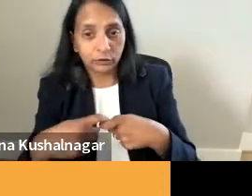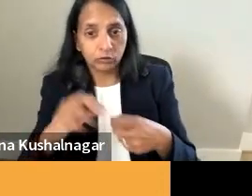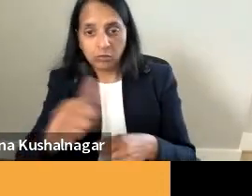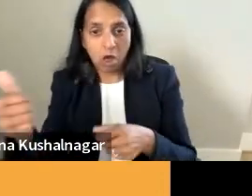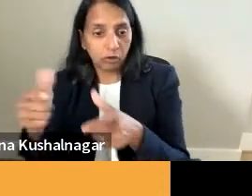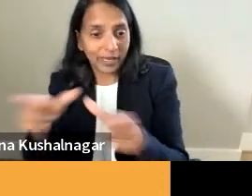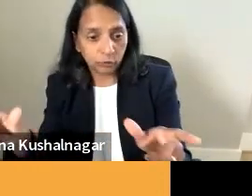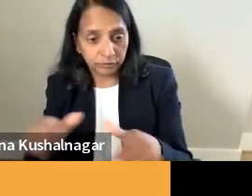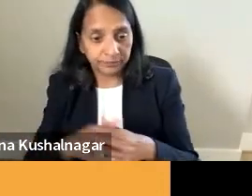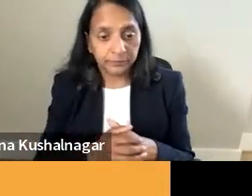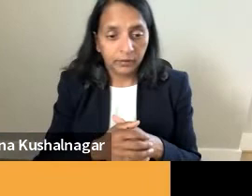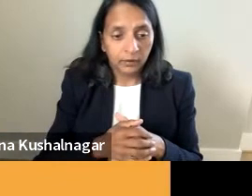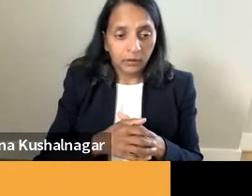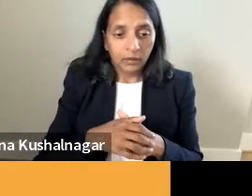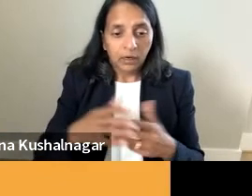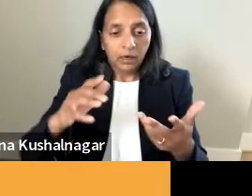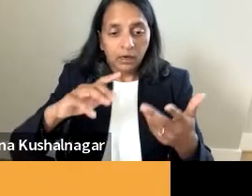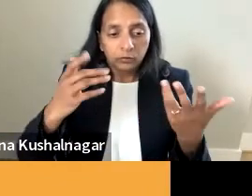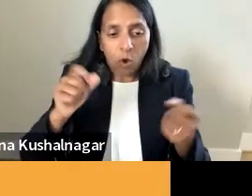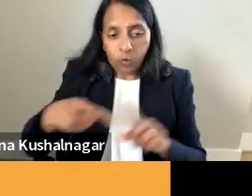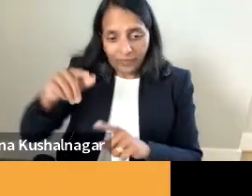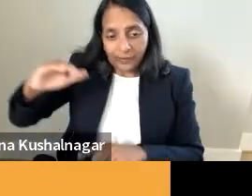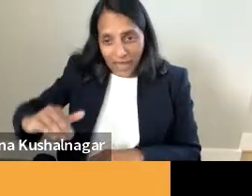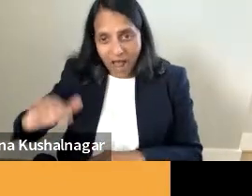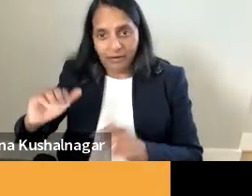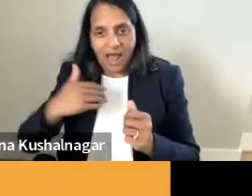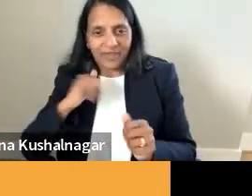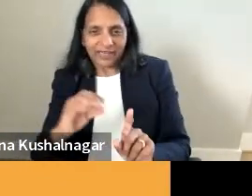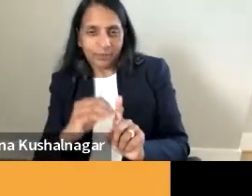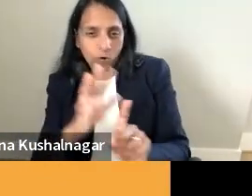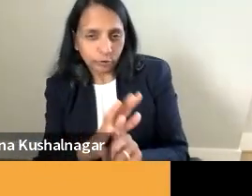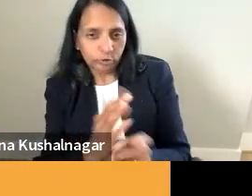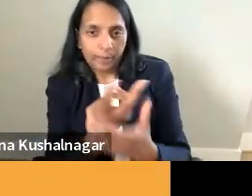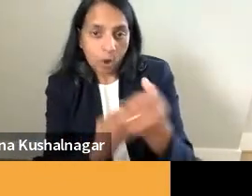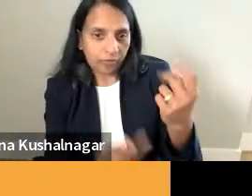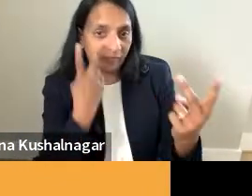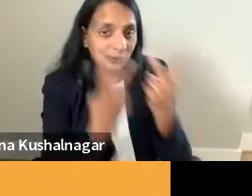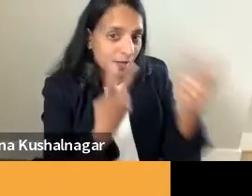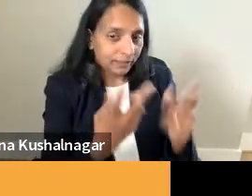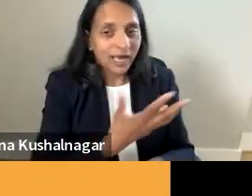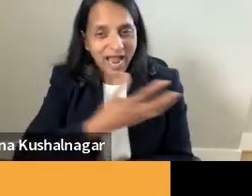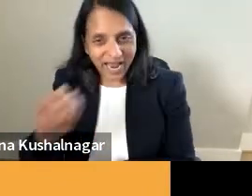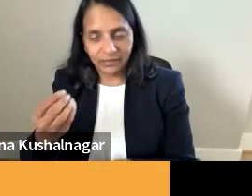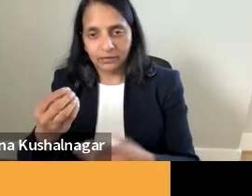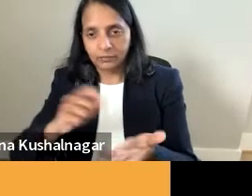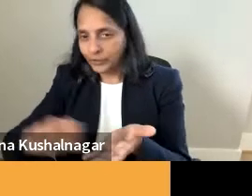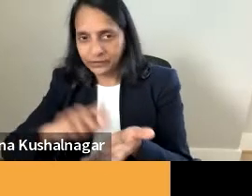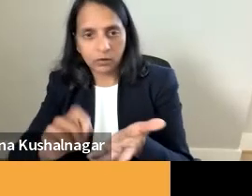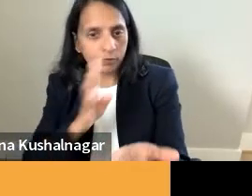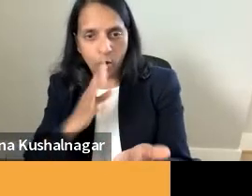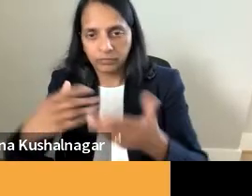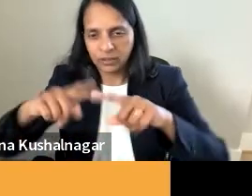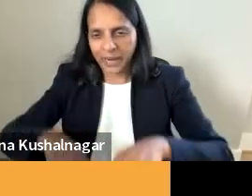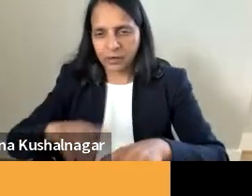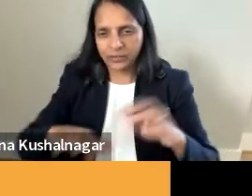be English, it could be Spanish, it could be whatever language that's being used in the home. So at birth, the child needs to start